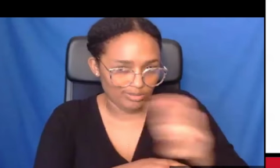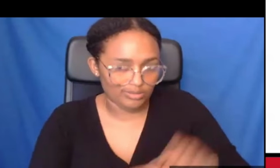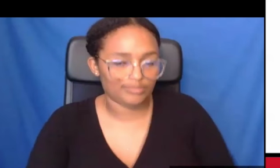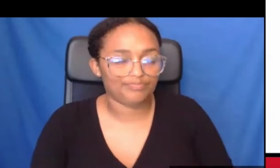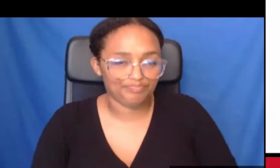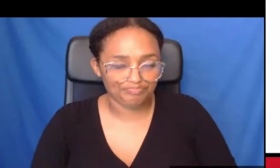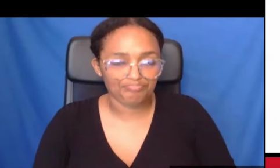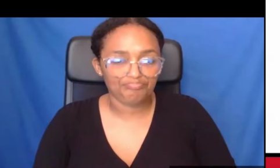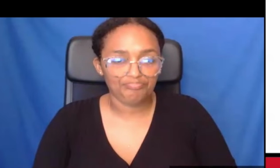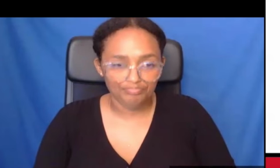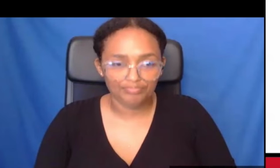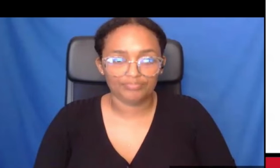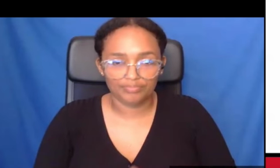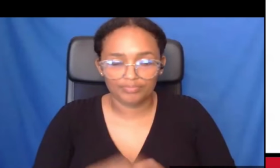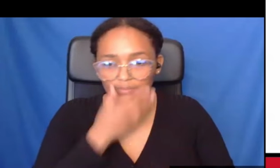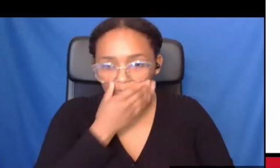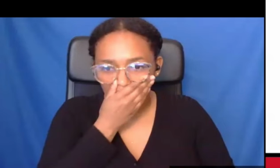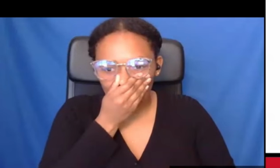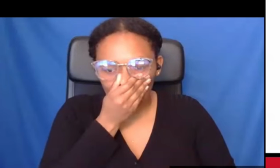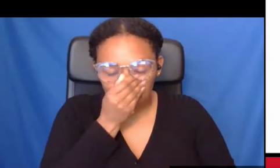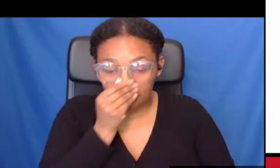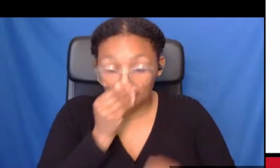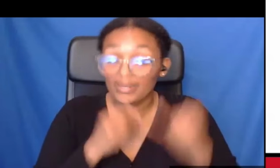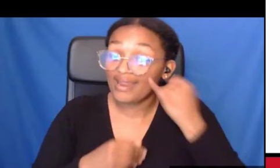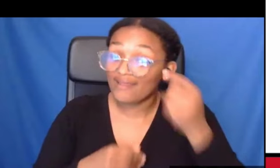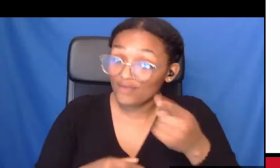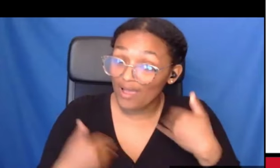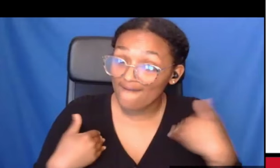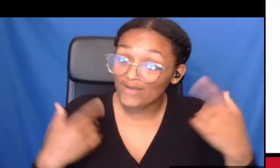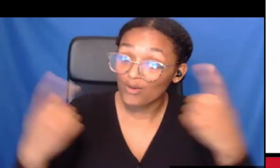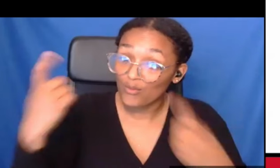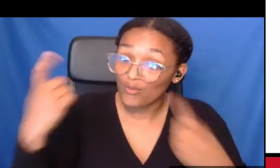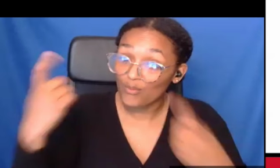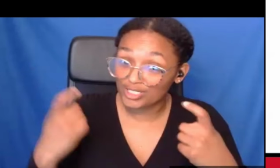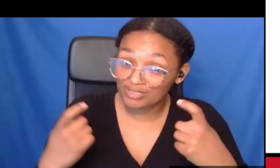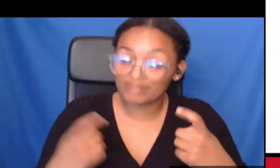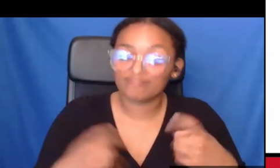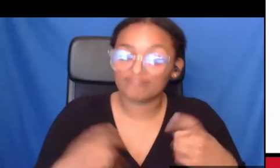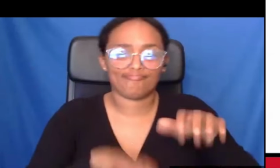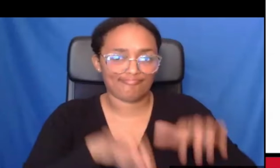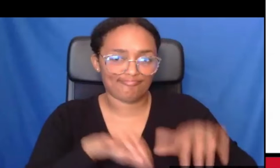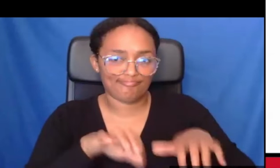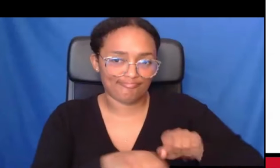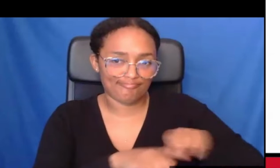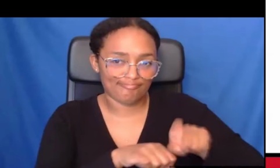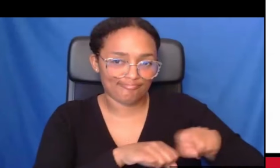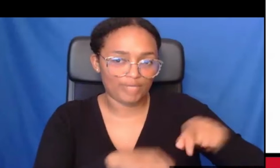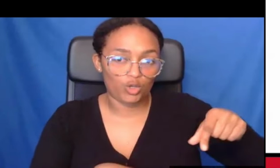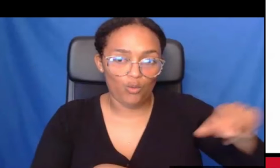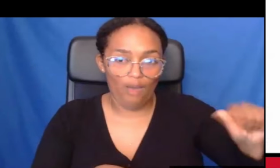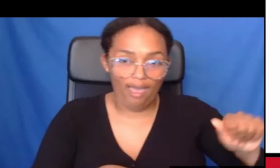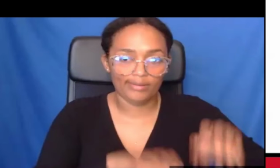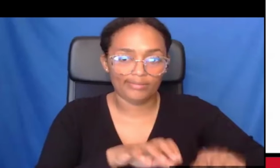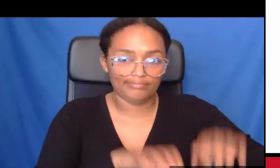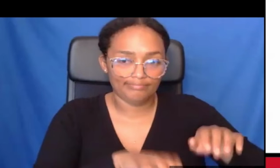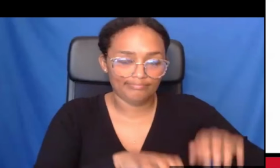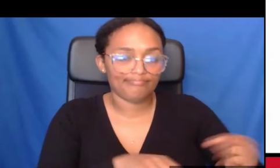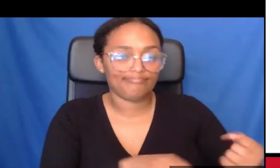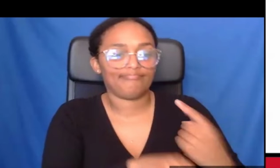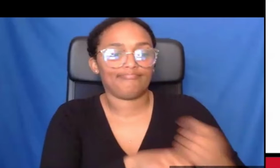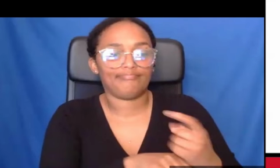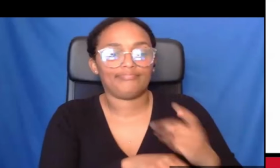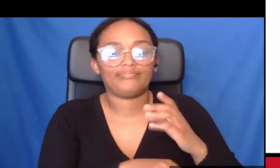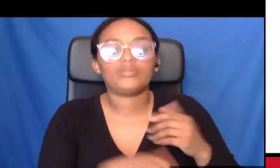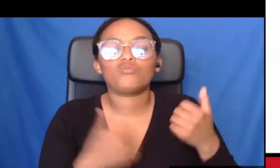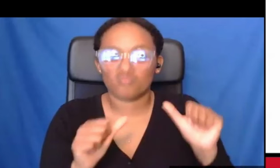And put those questions in the chat, and I will absolutely make sure that we have time for a 15, 20-minute Q&A at the end, even